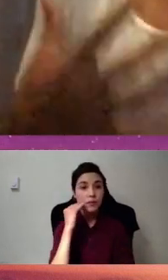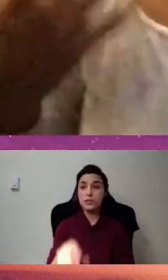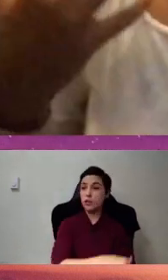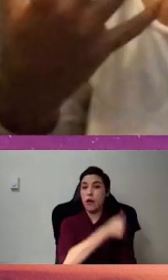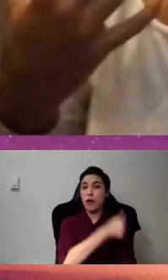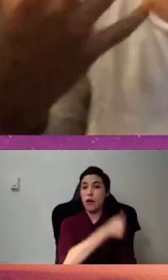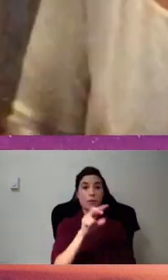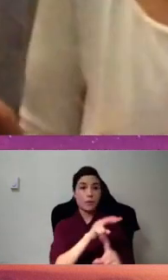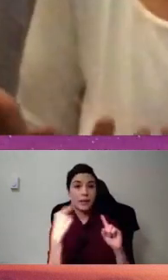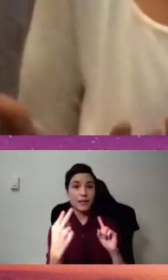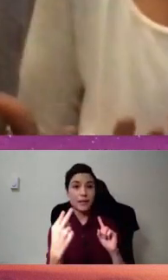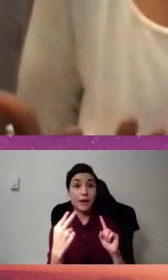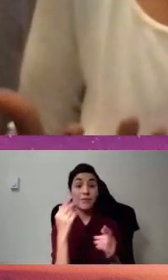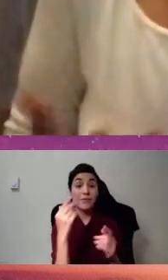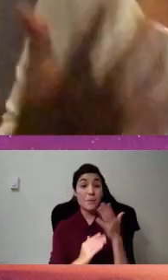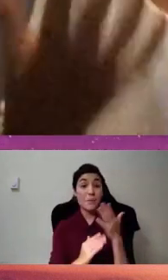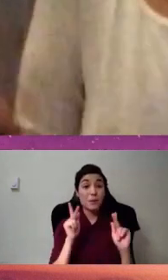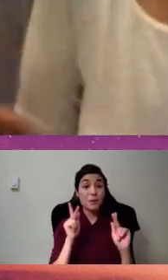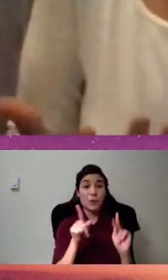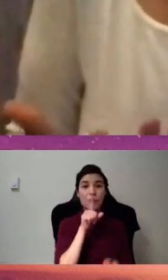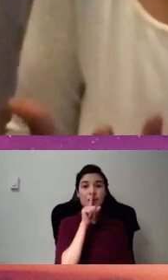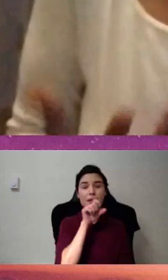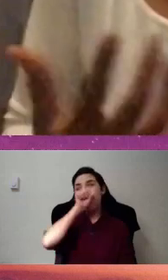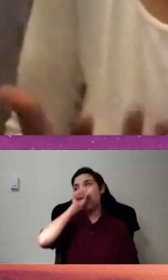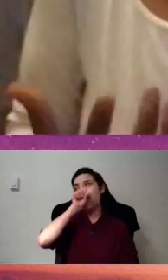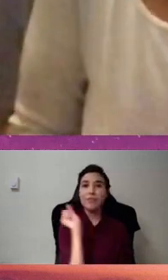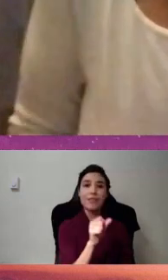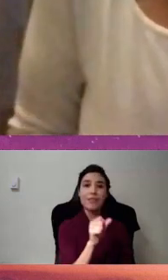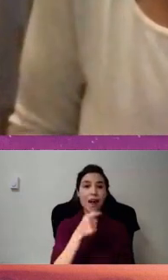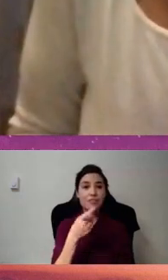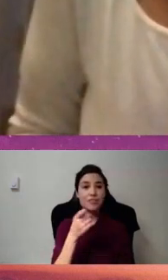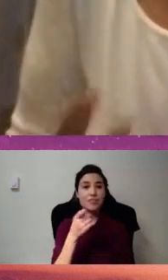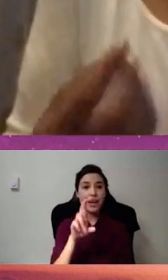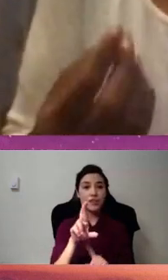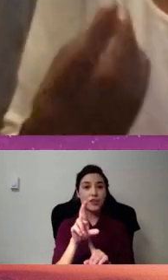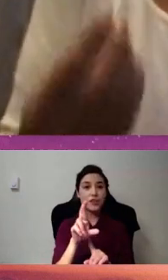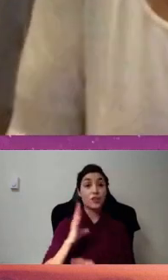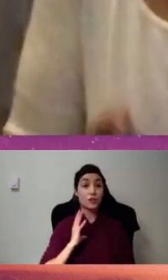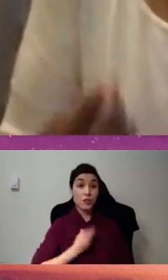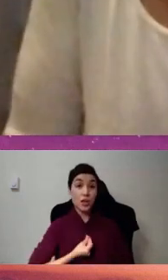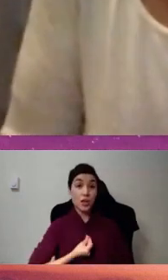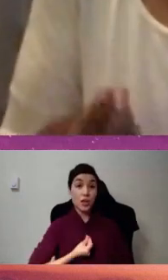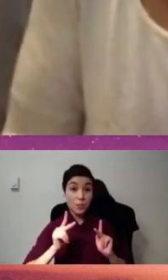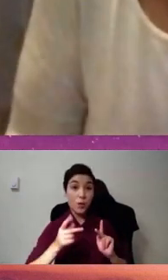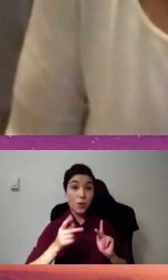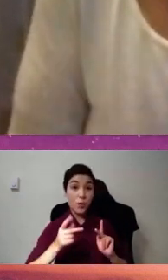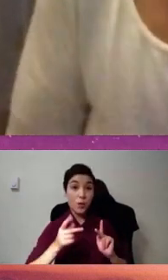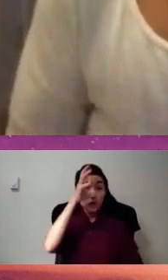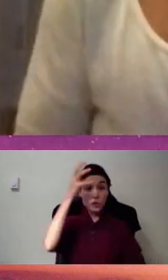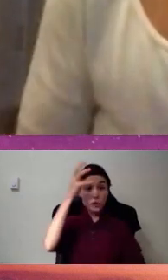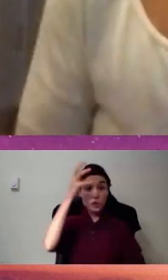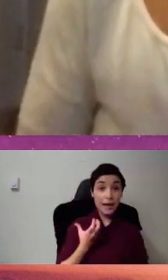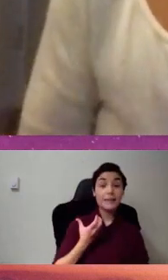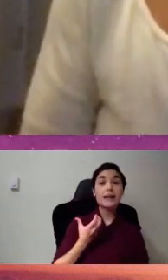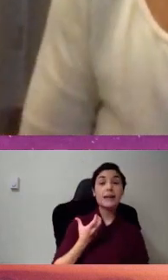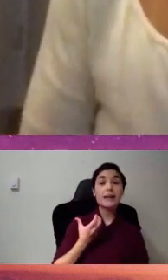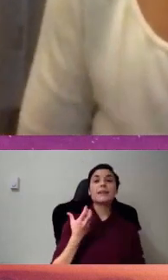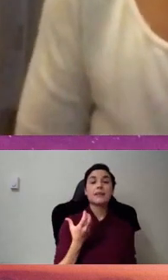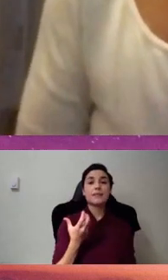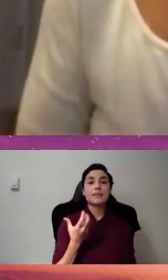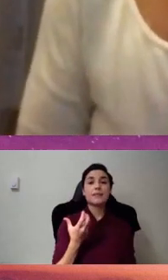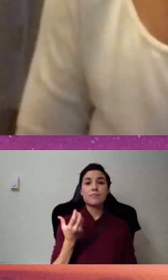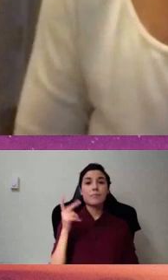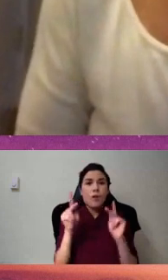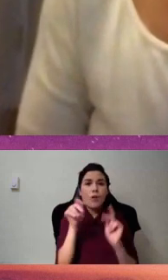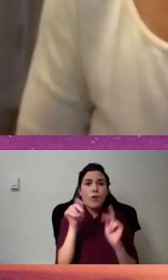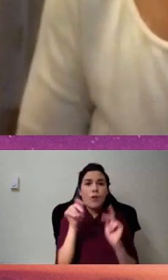There's a lot of like trans folk who love their gender as well, who love identifying as being transgender, and I think that's a really beautiful thing.